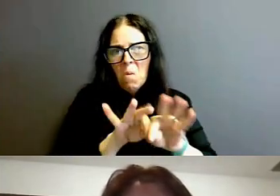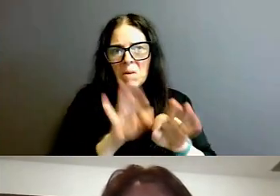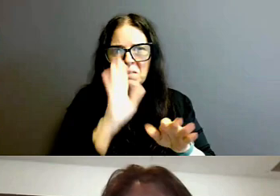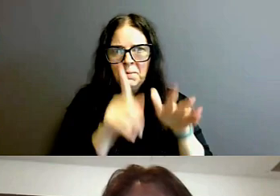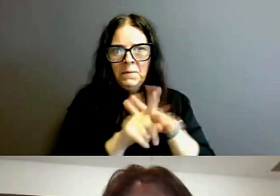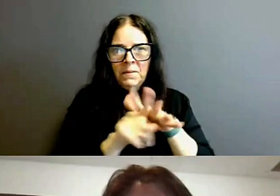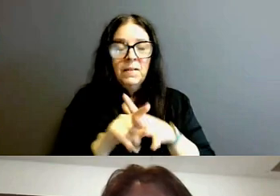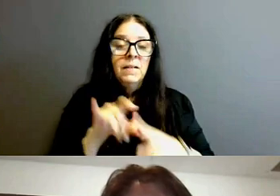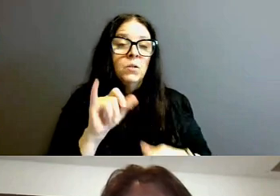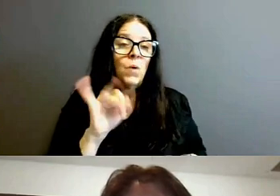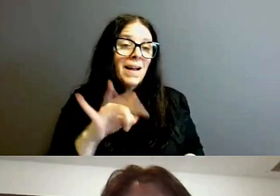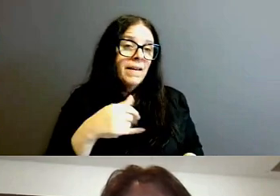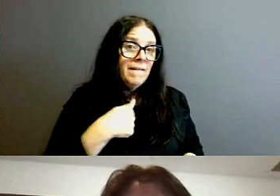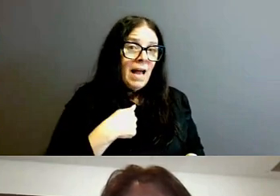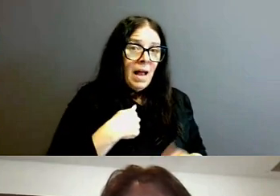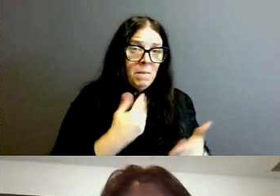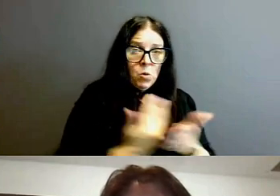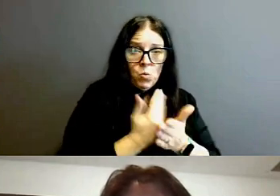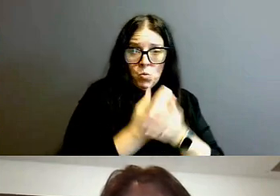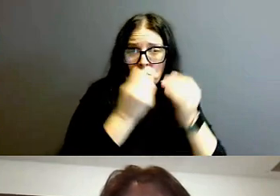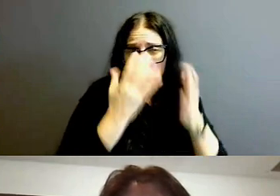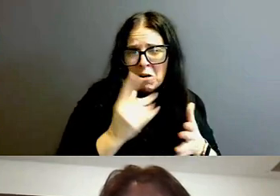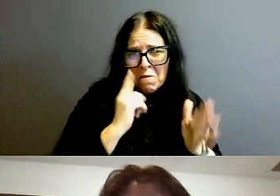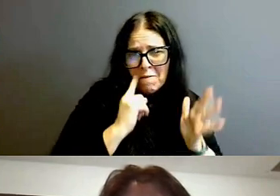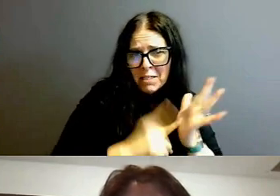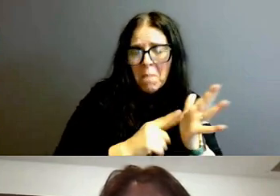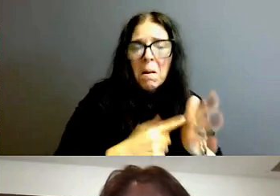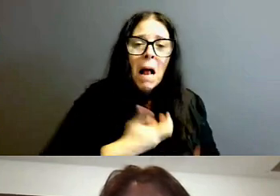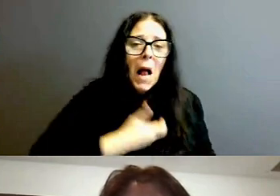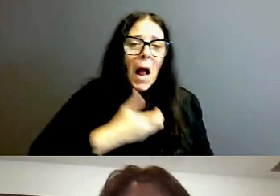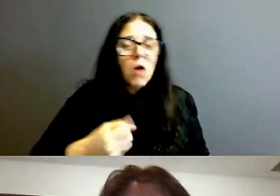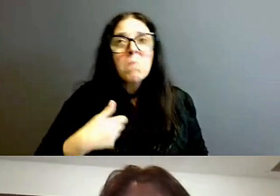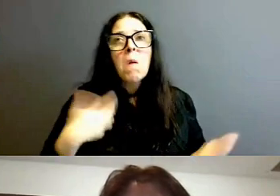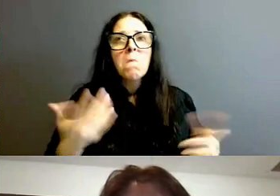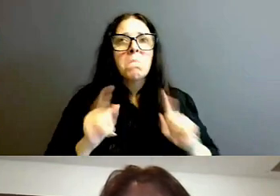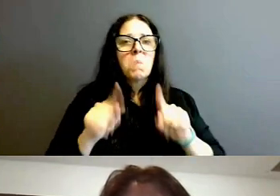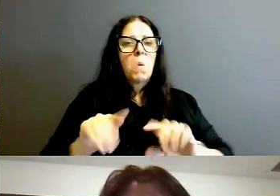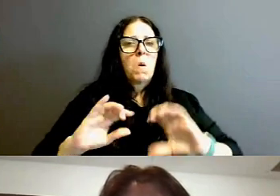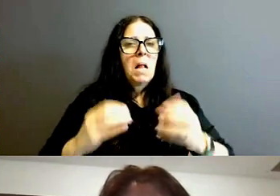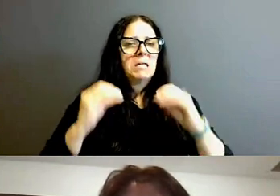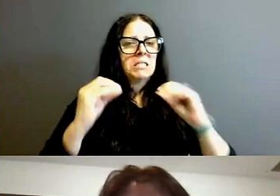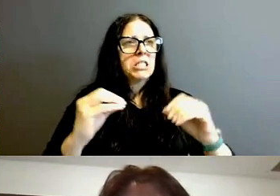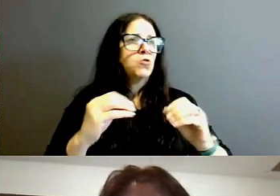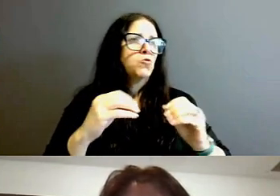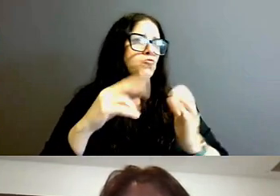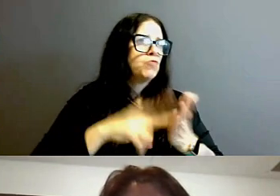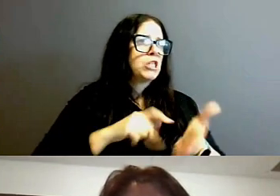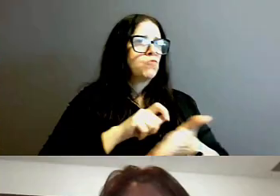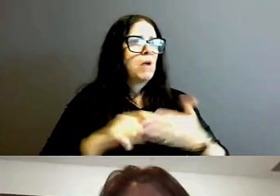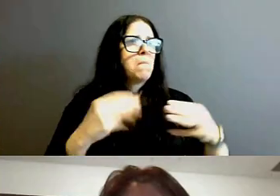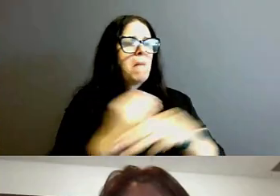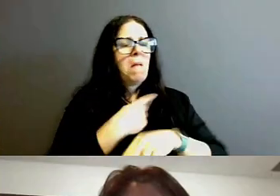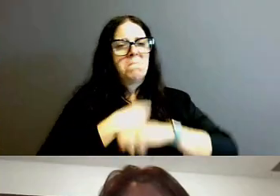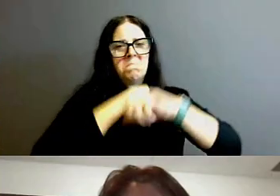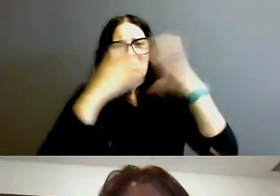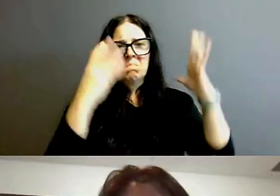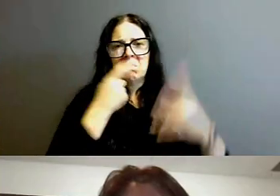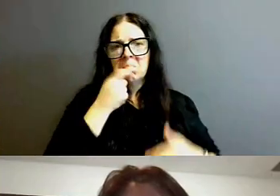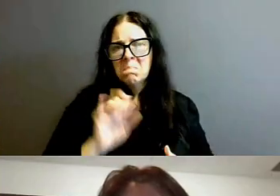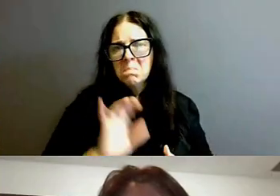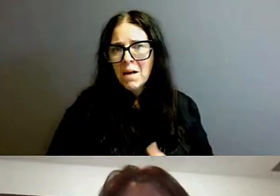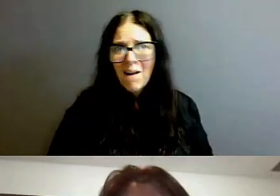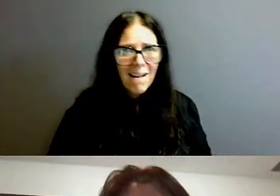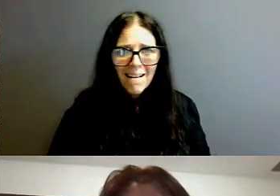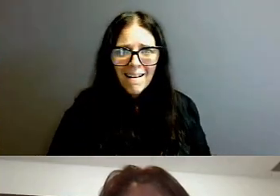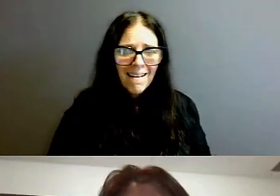if I'm a new instructor, I may think, well, I've been hired to teach reading, writing, and math. But of course, we all know